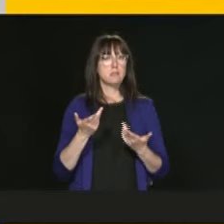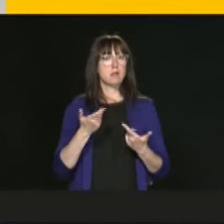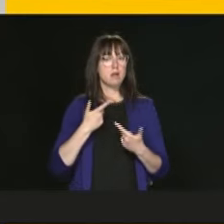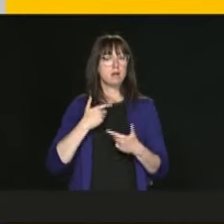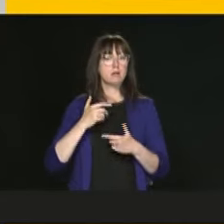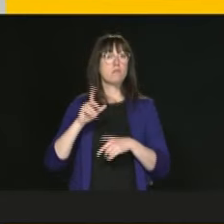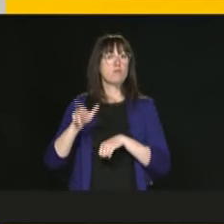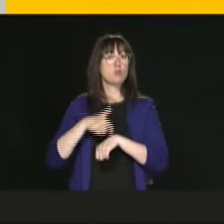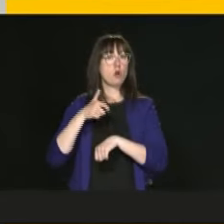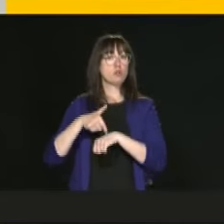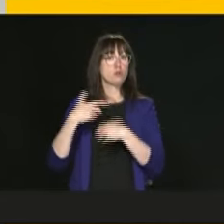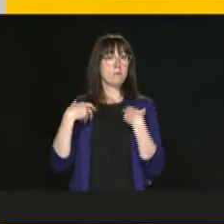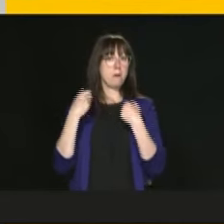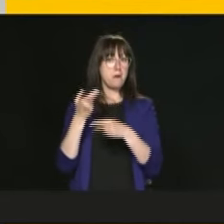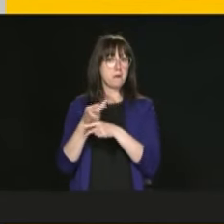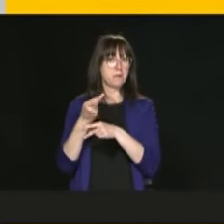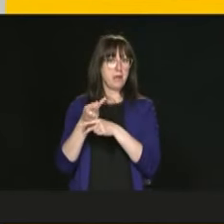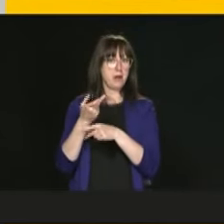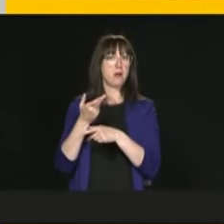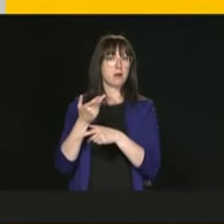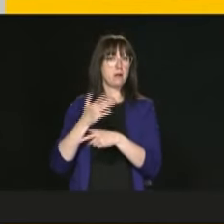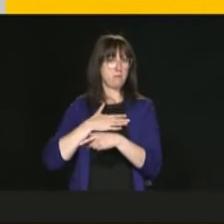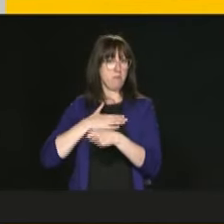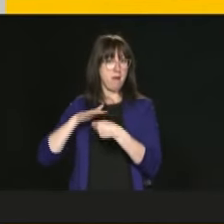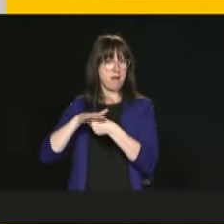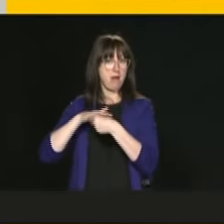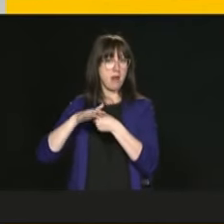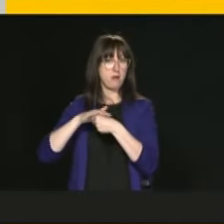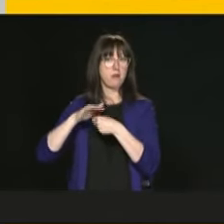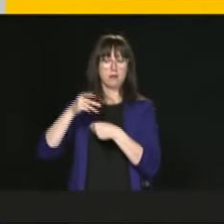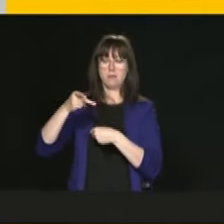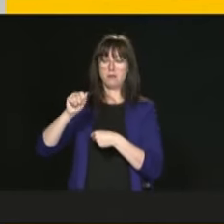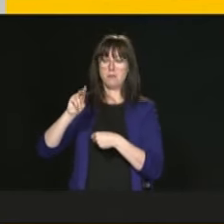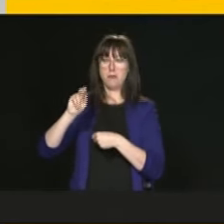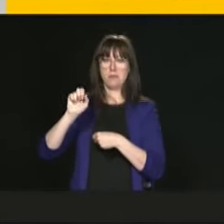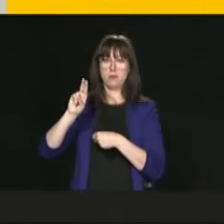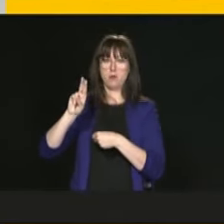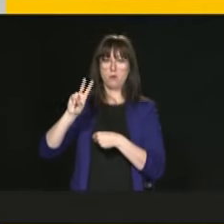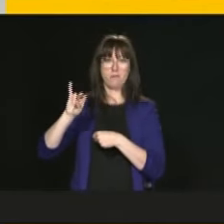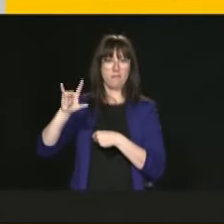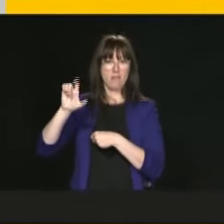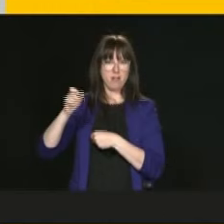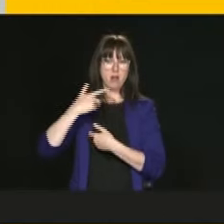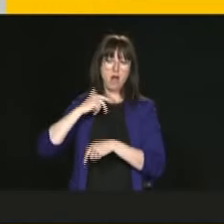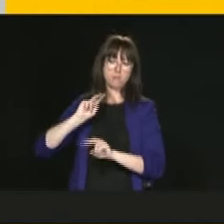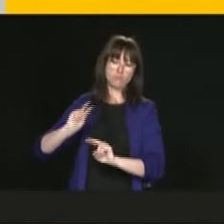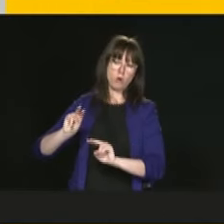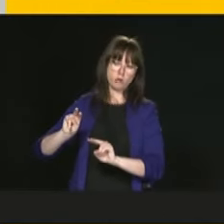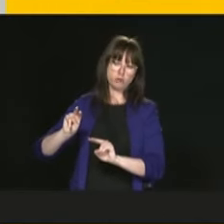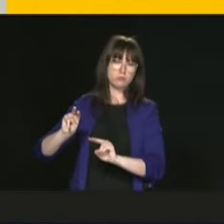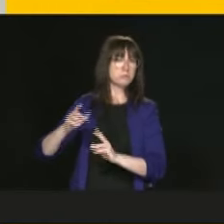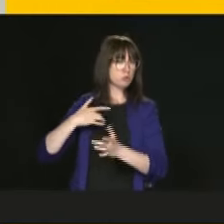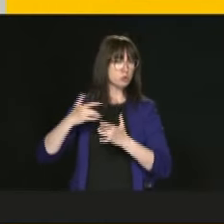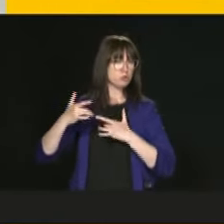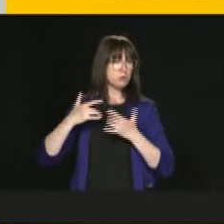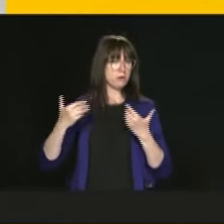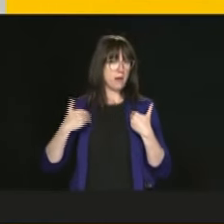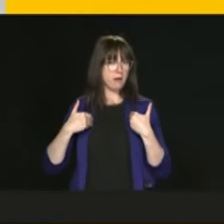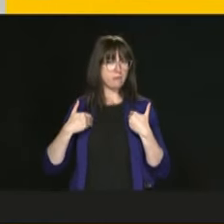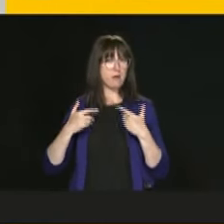carefully, particularly in my own riding, and I'm working very closely with other governments,